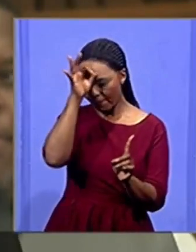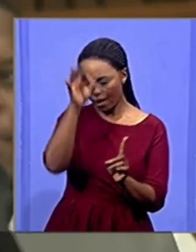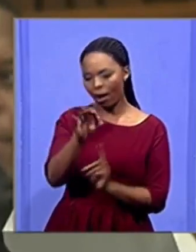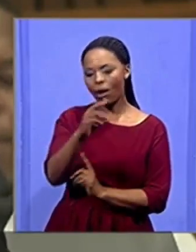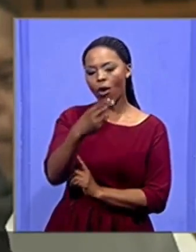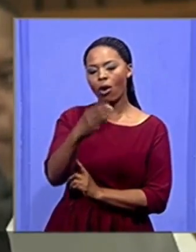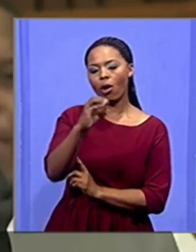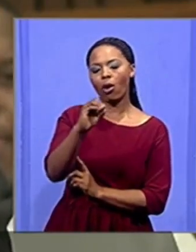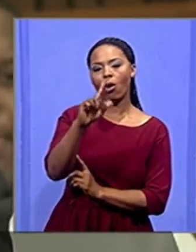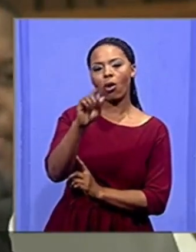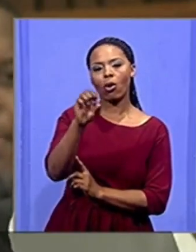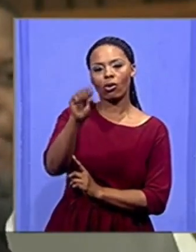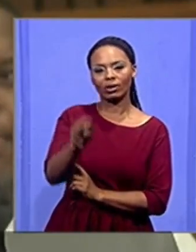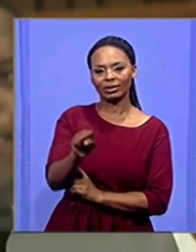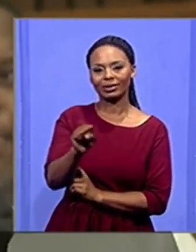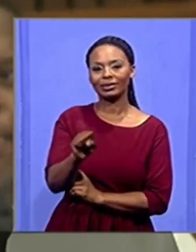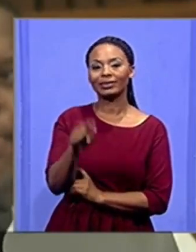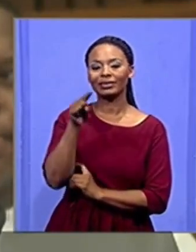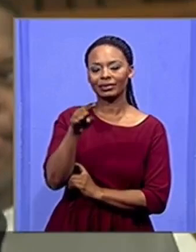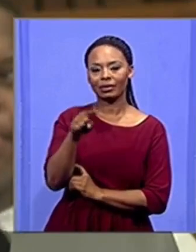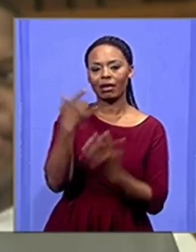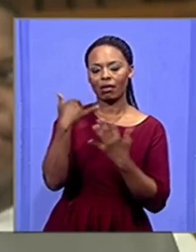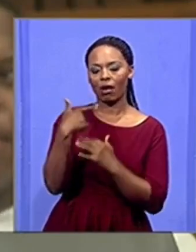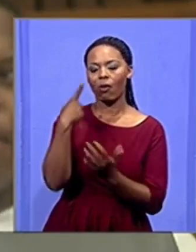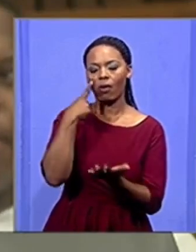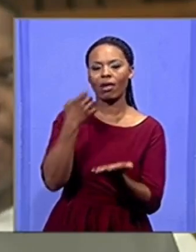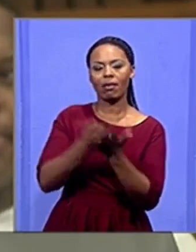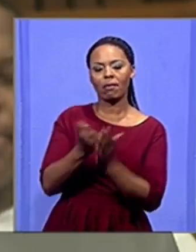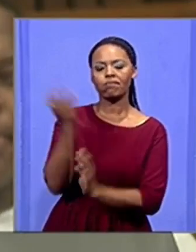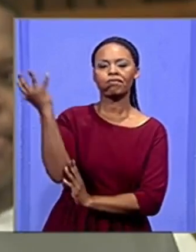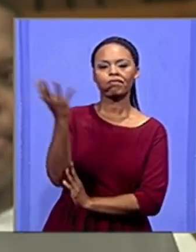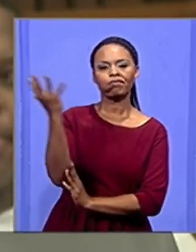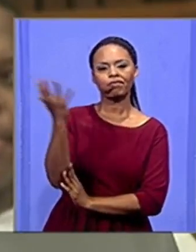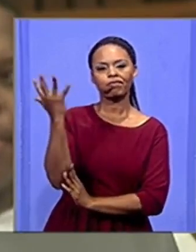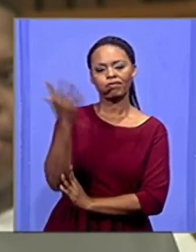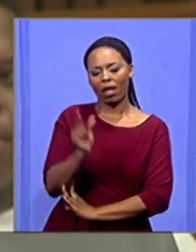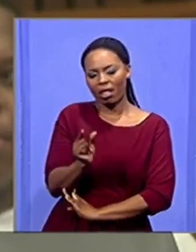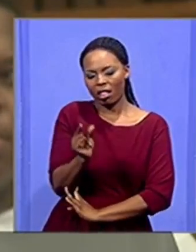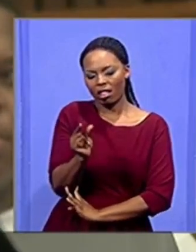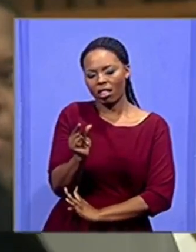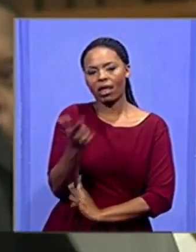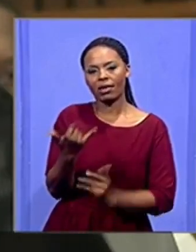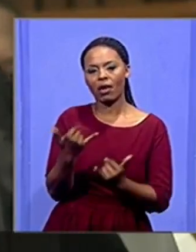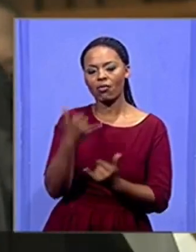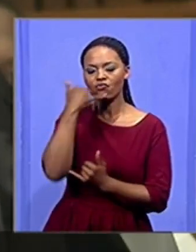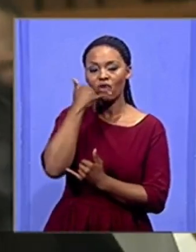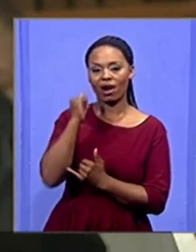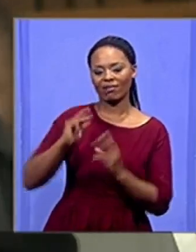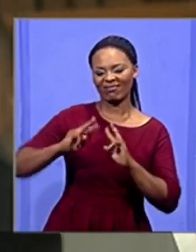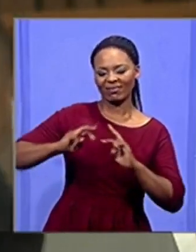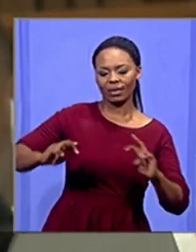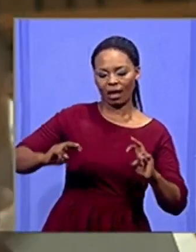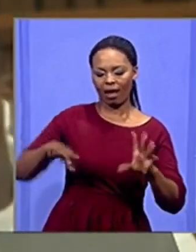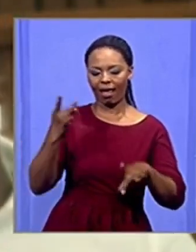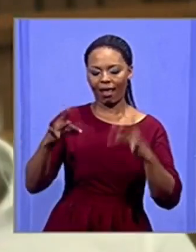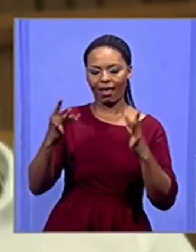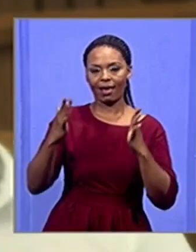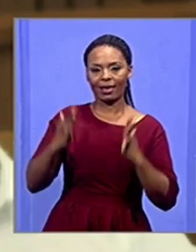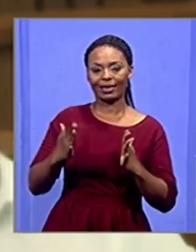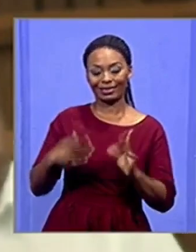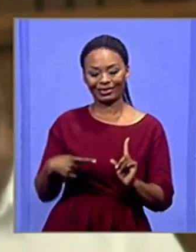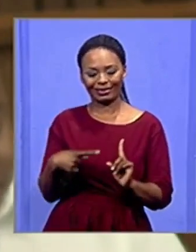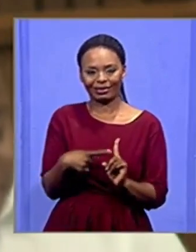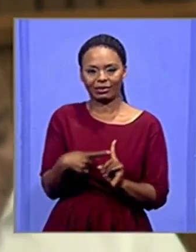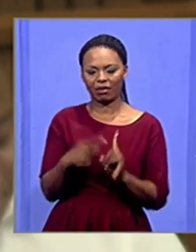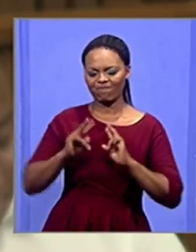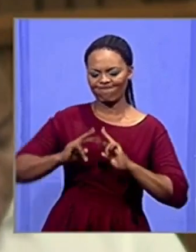Halls. He is going to testify about the downloads. He's a cell phone analyst. Was going to testify about